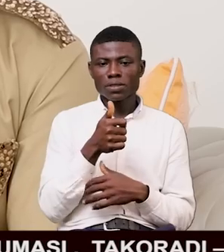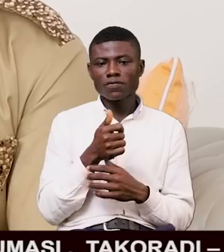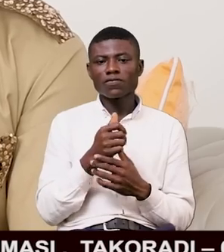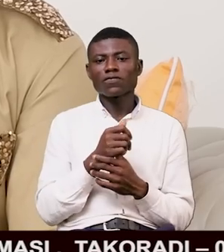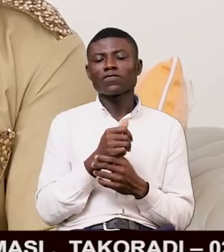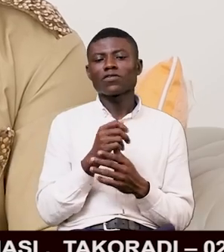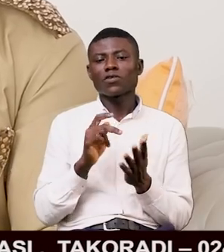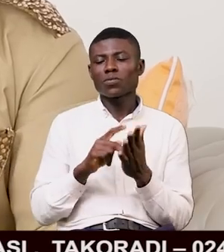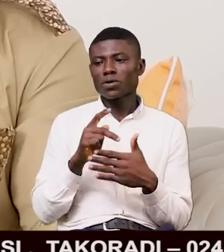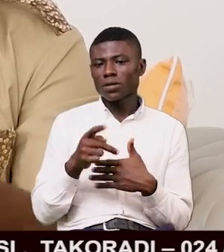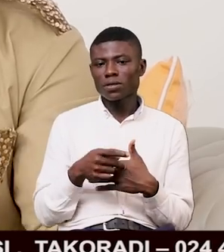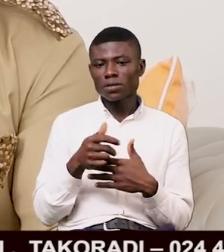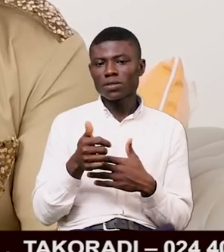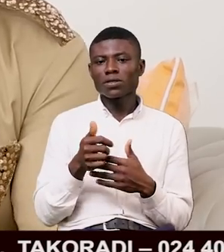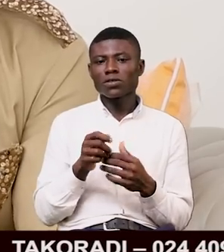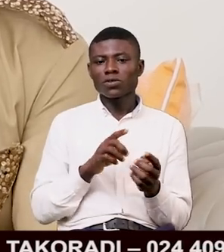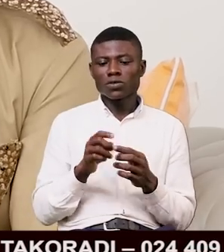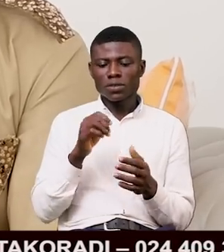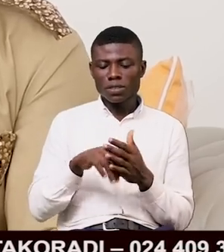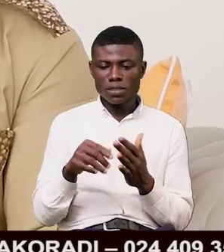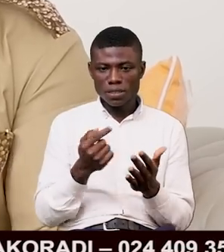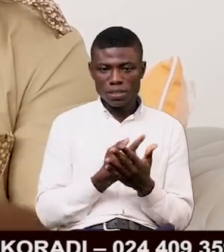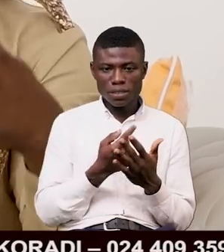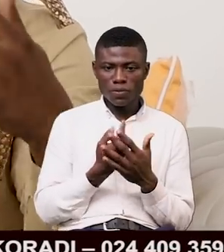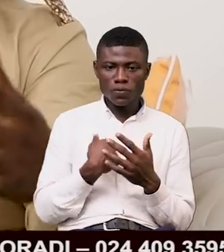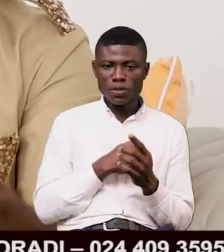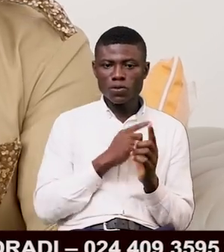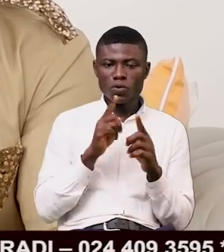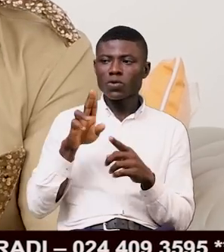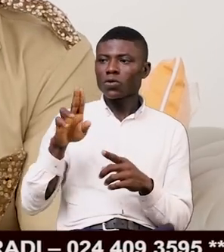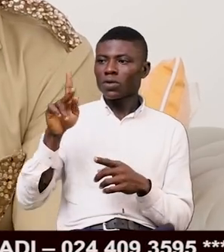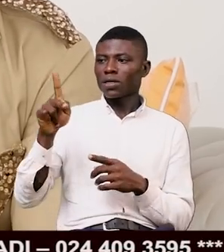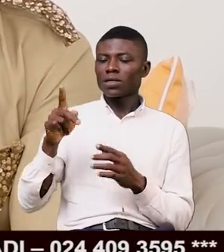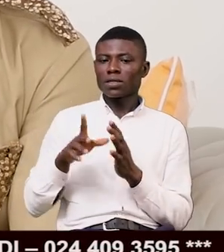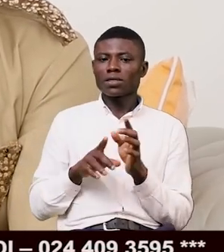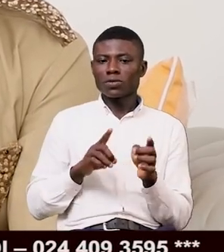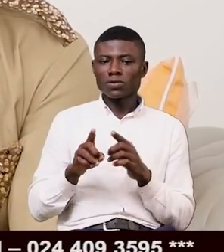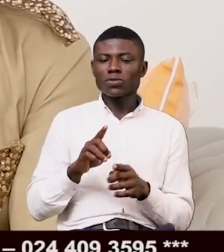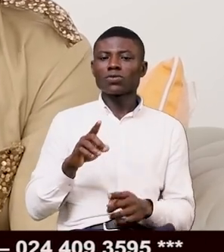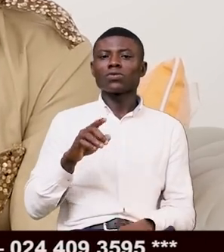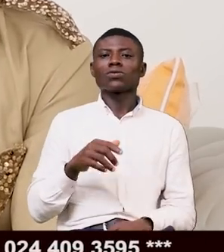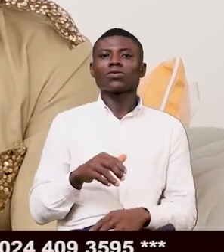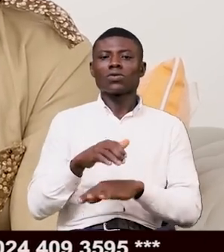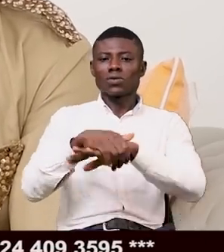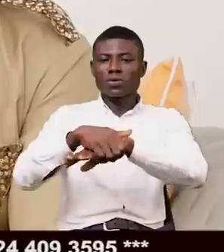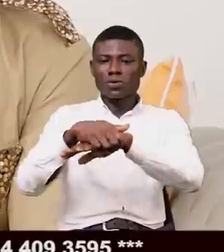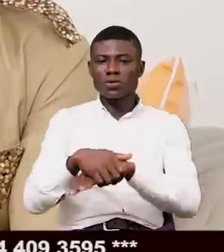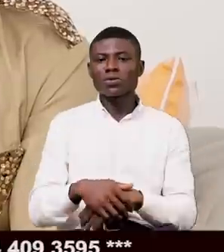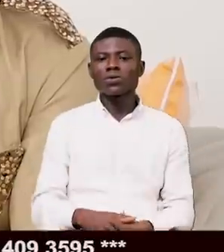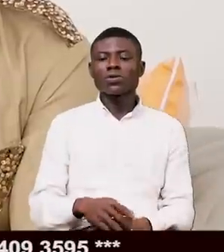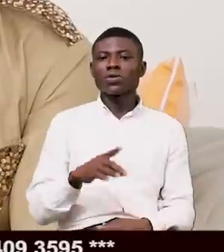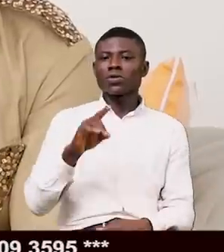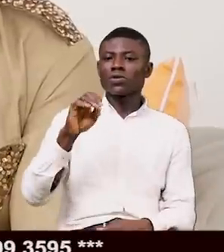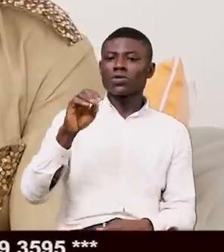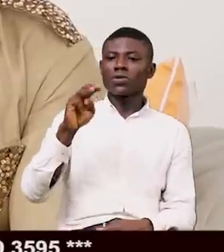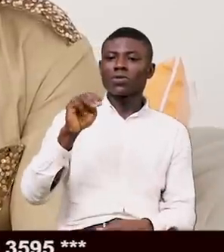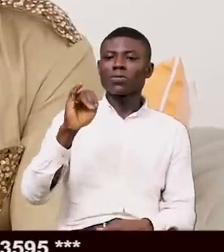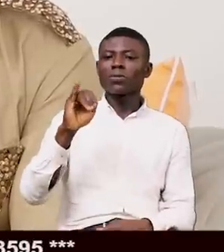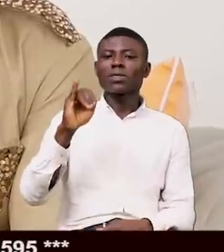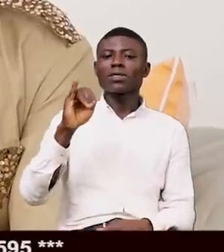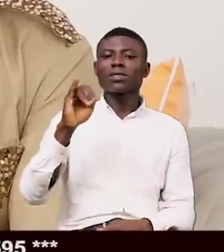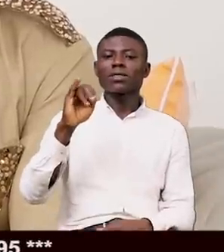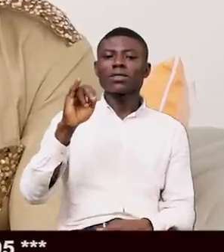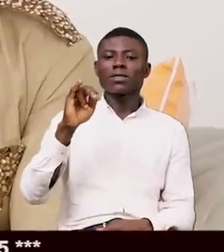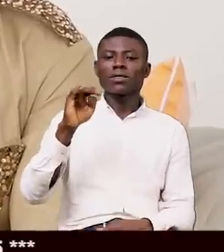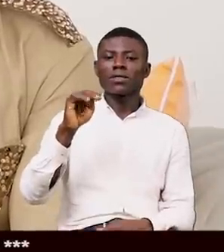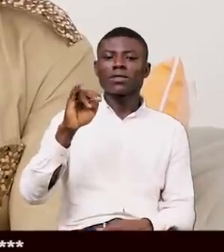ankasa wo ye no Ghana ha no ye di bi e ko UK oh okay London okay ha Dominion Center okay 29